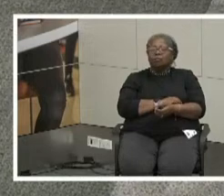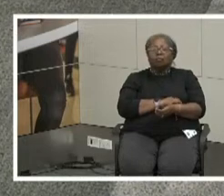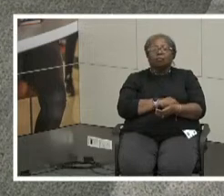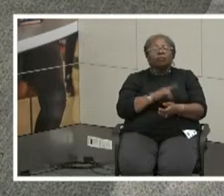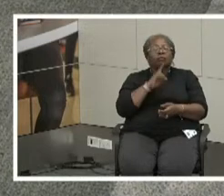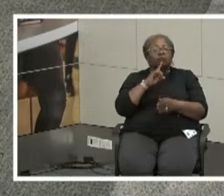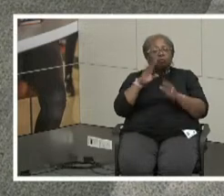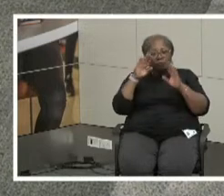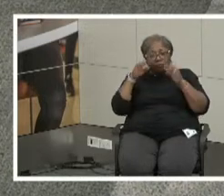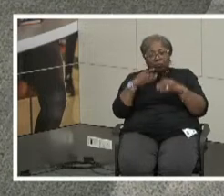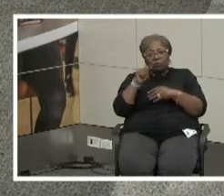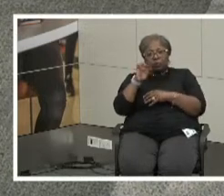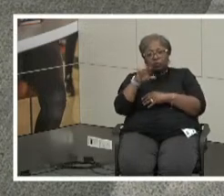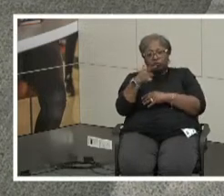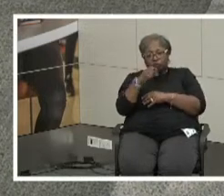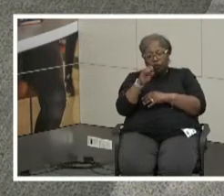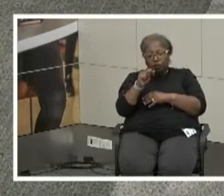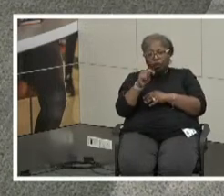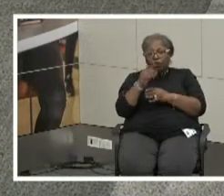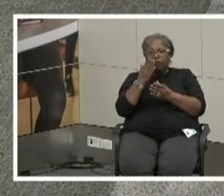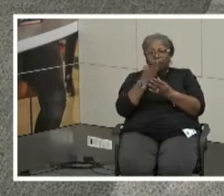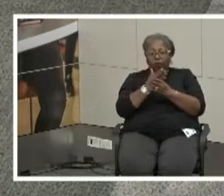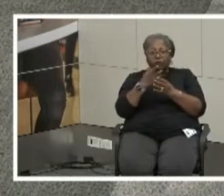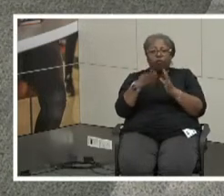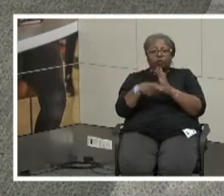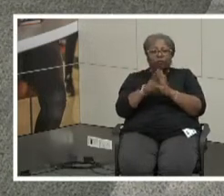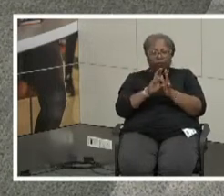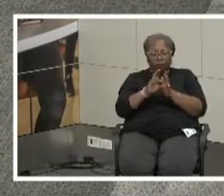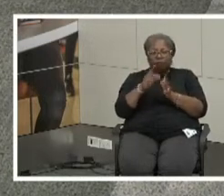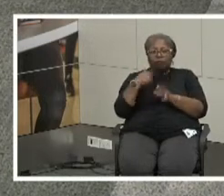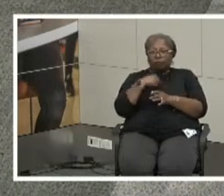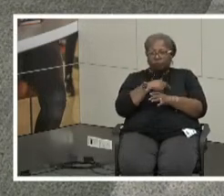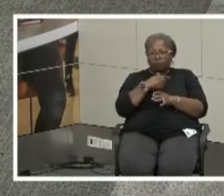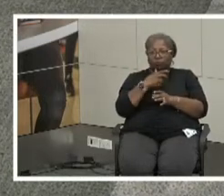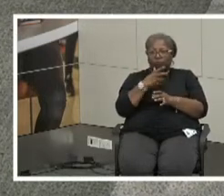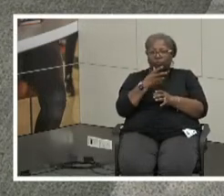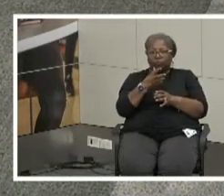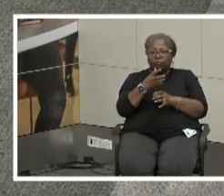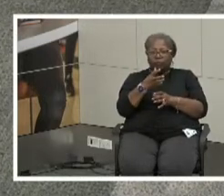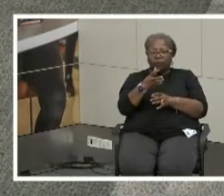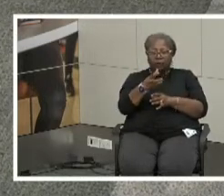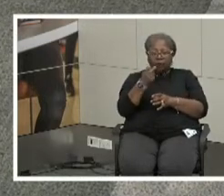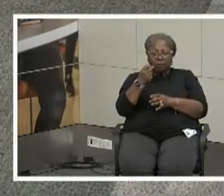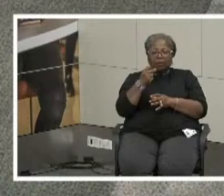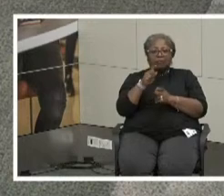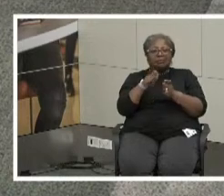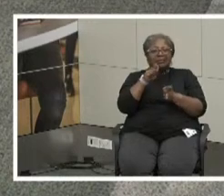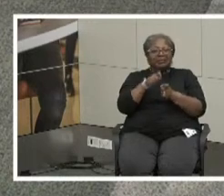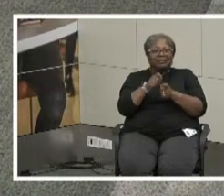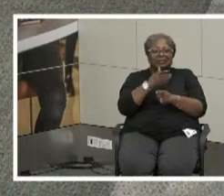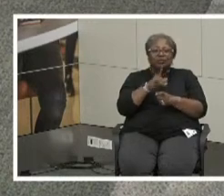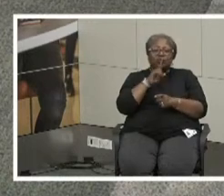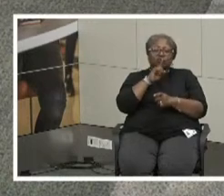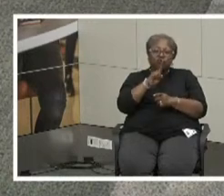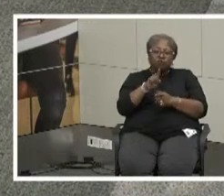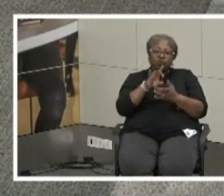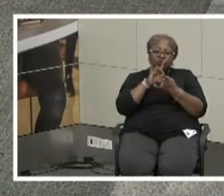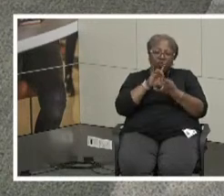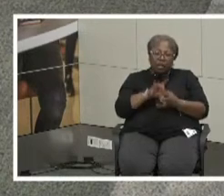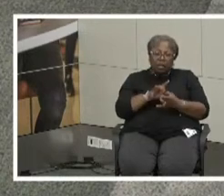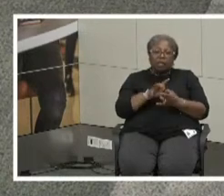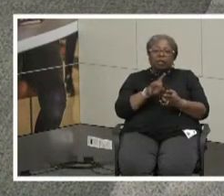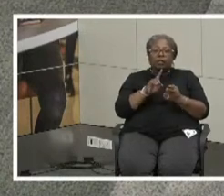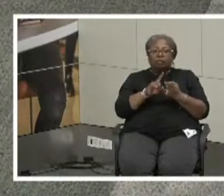targeted folder review and so um we pulled specific items really related